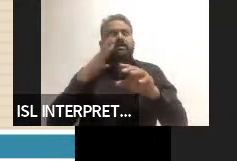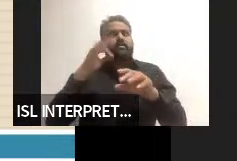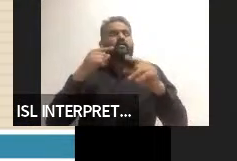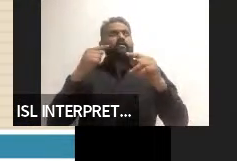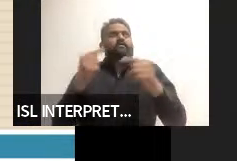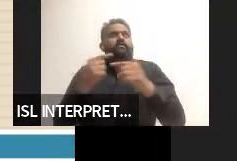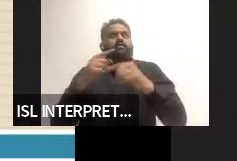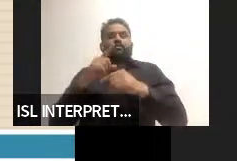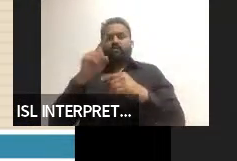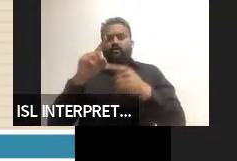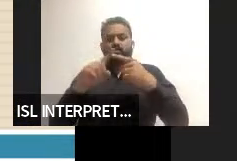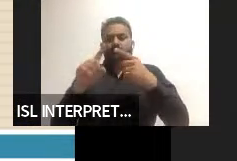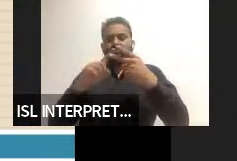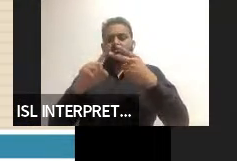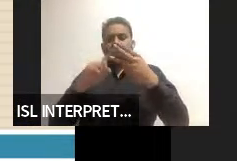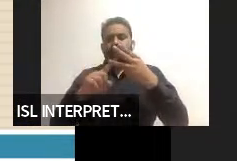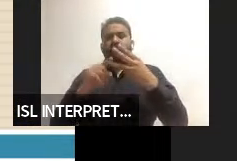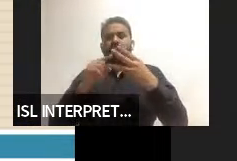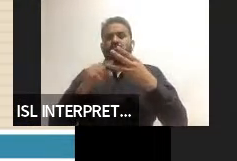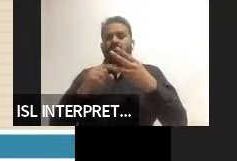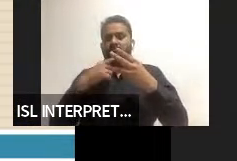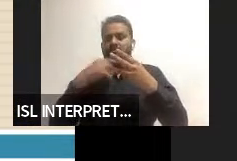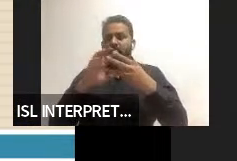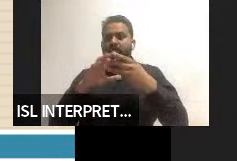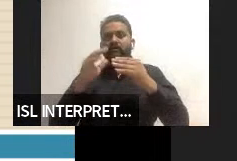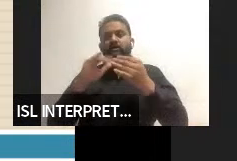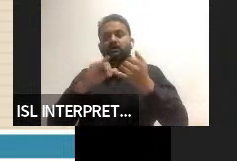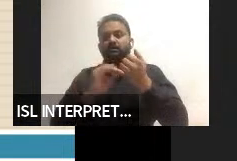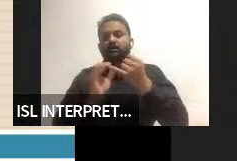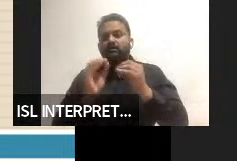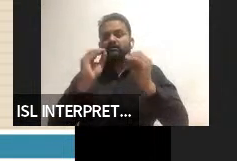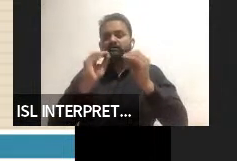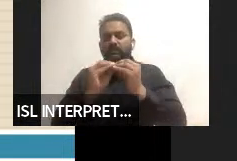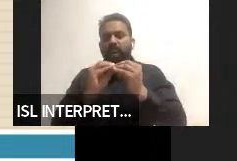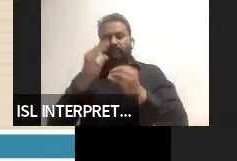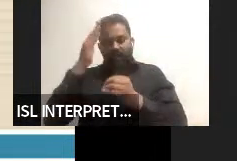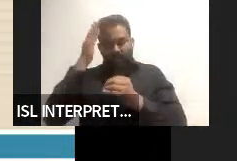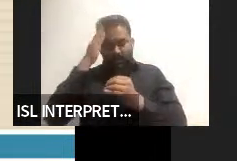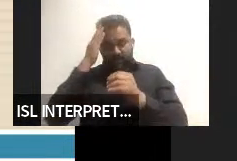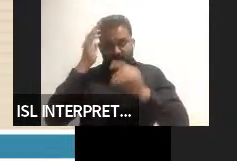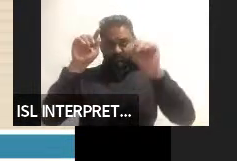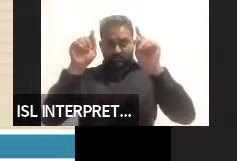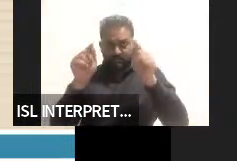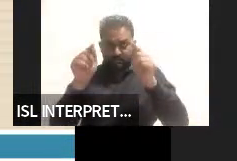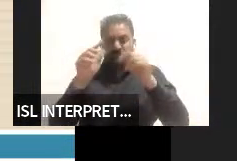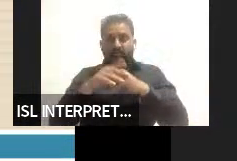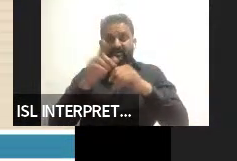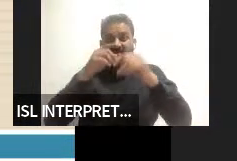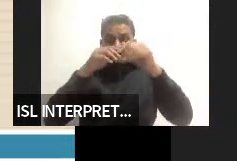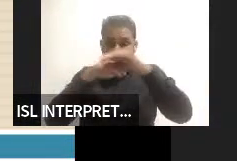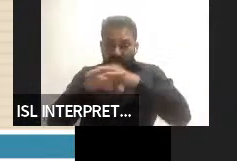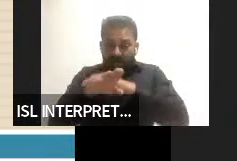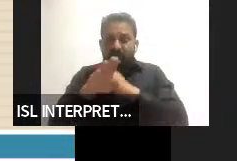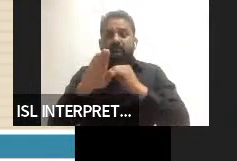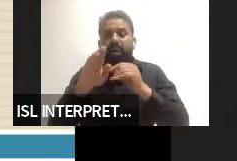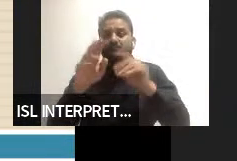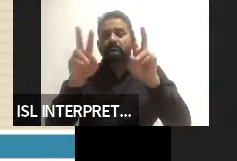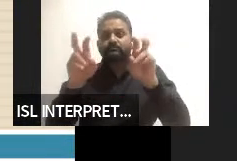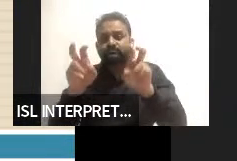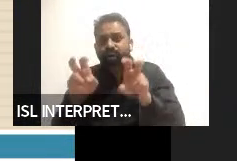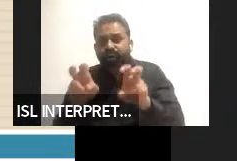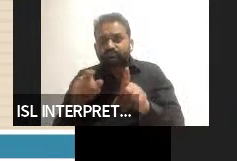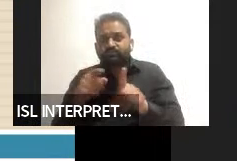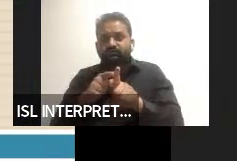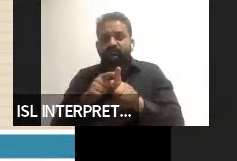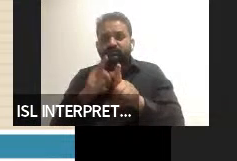2, 3, which you are writing it, it should be subheadings. Within the subheadings, you may have several subheadings, and then you should